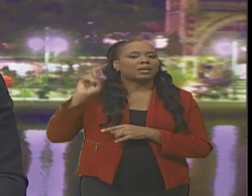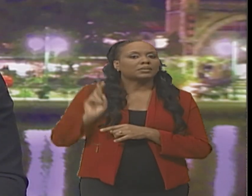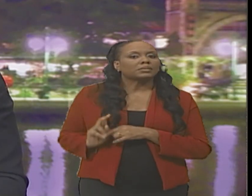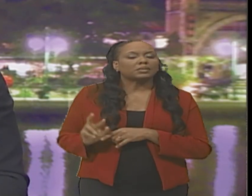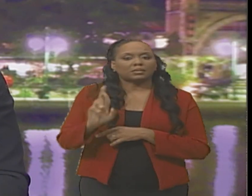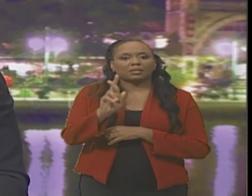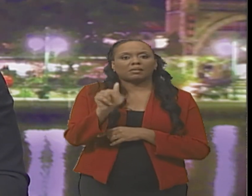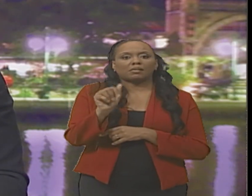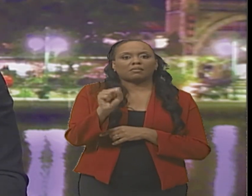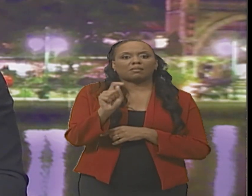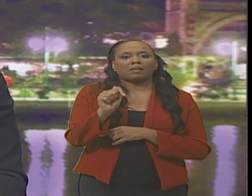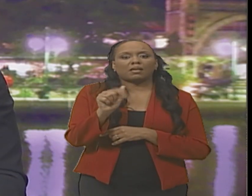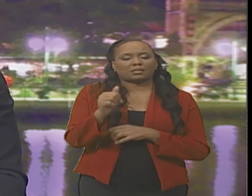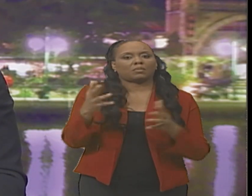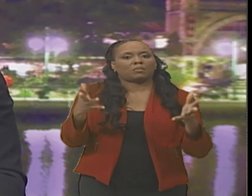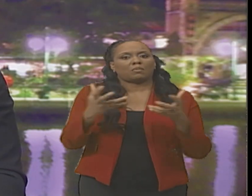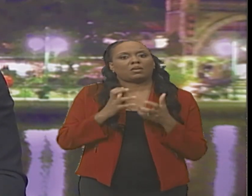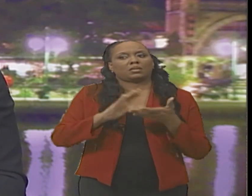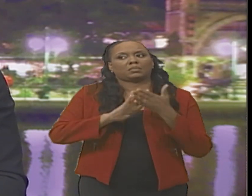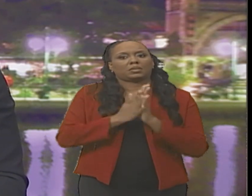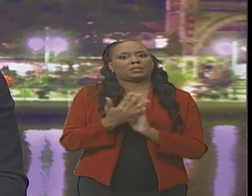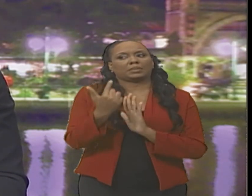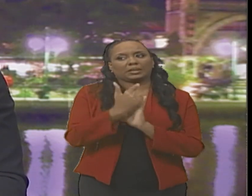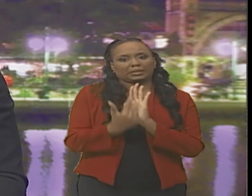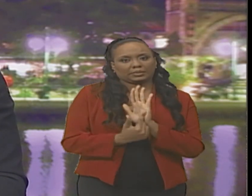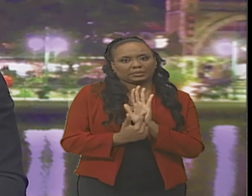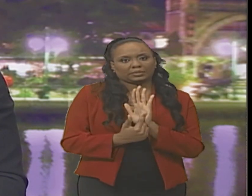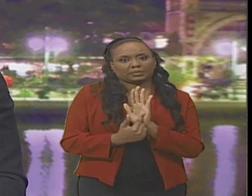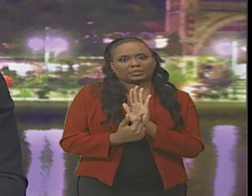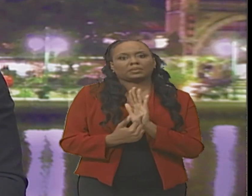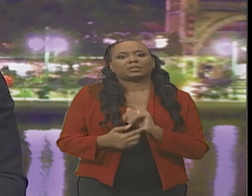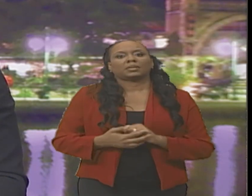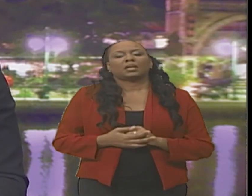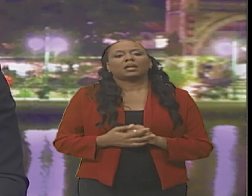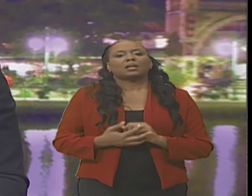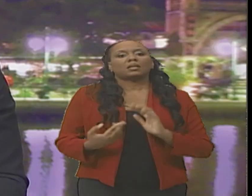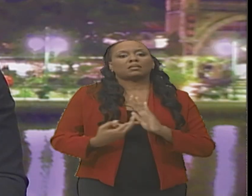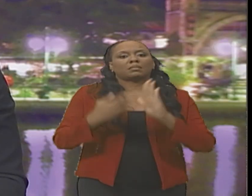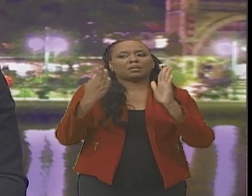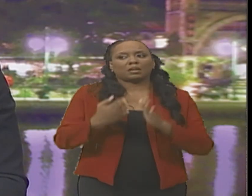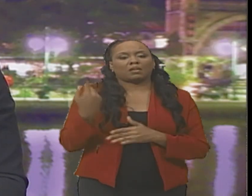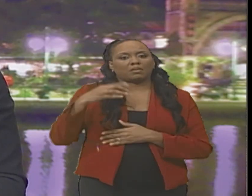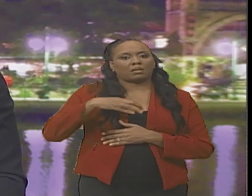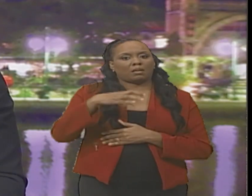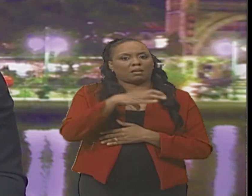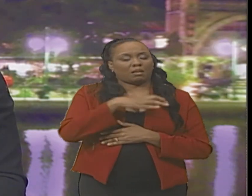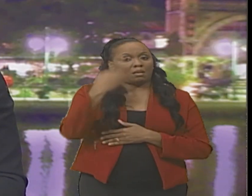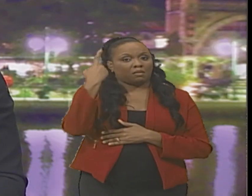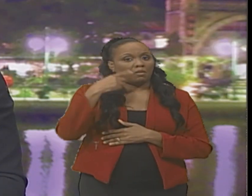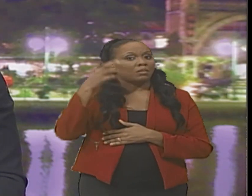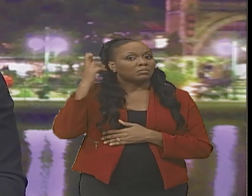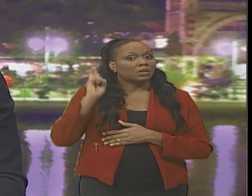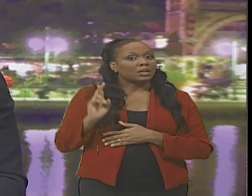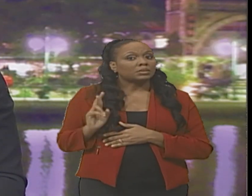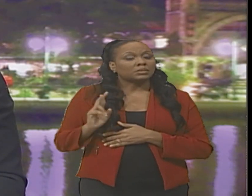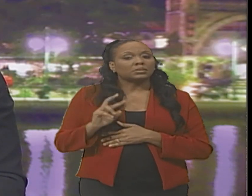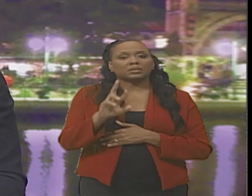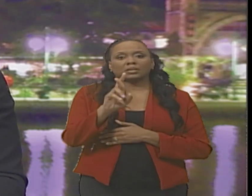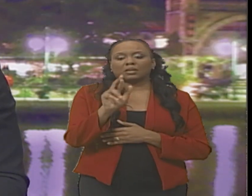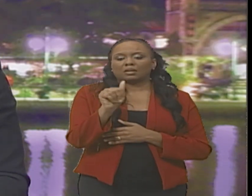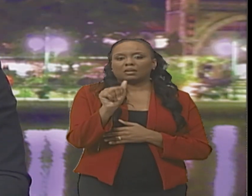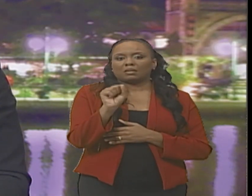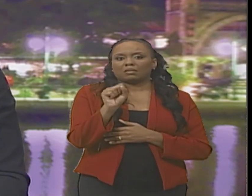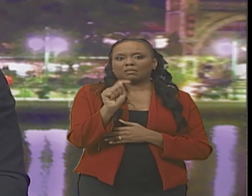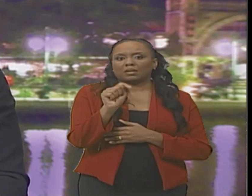legalization. That's according to representative for the Ichiruga Naim Council for the Advancement of Rastafari, Peter Adonijah